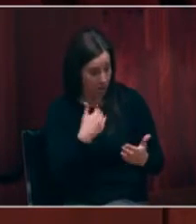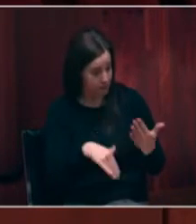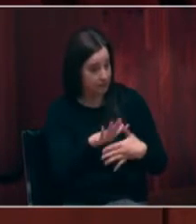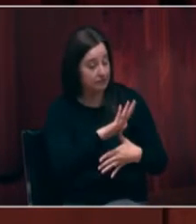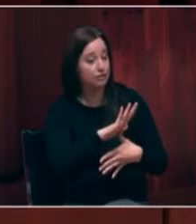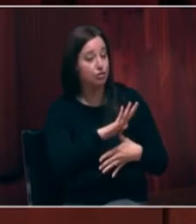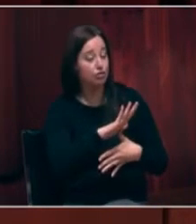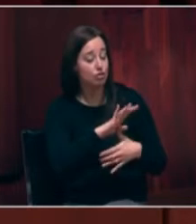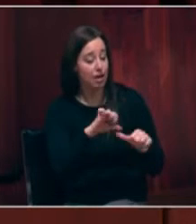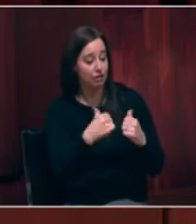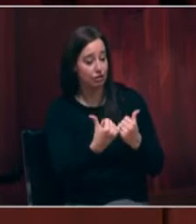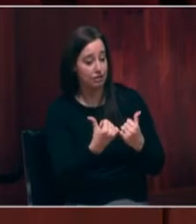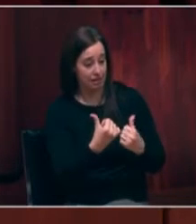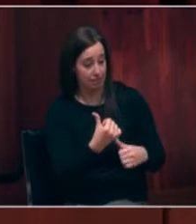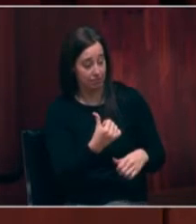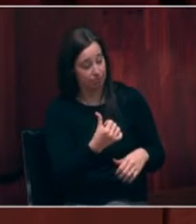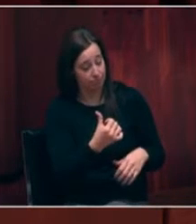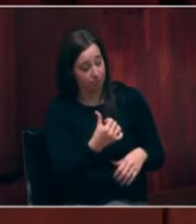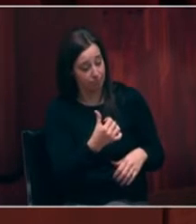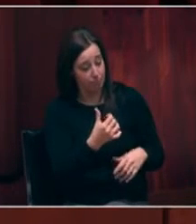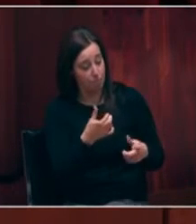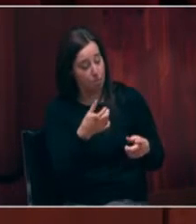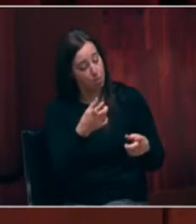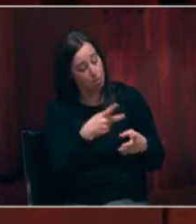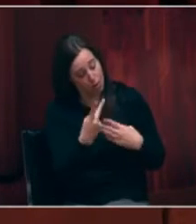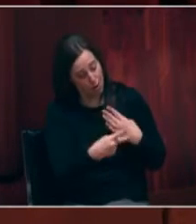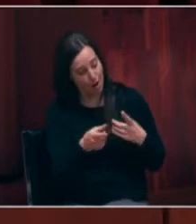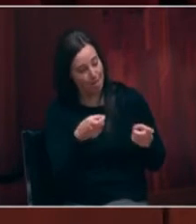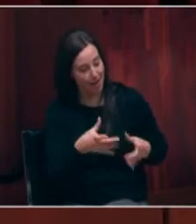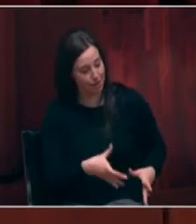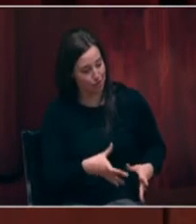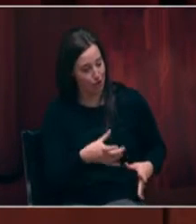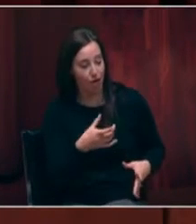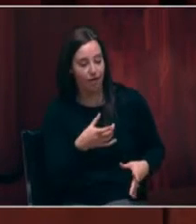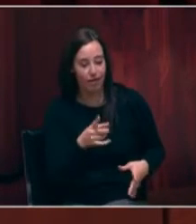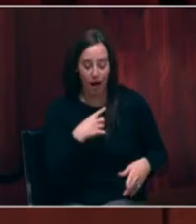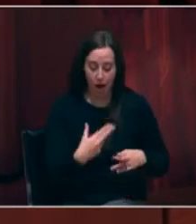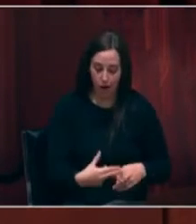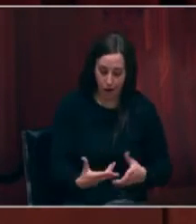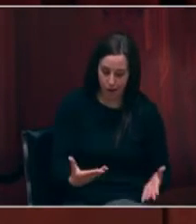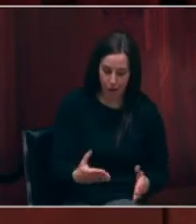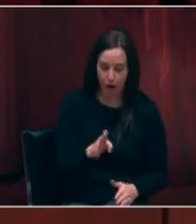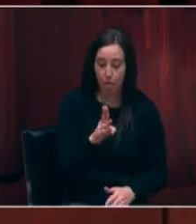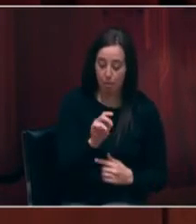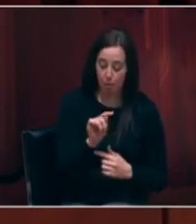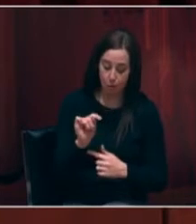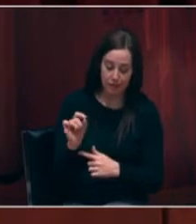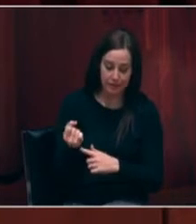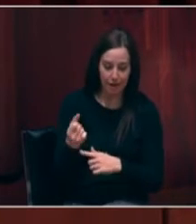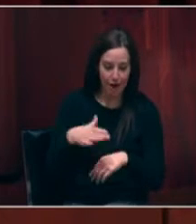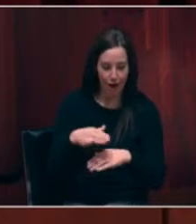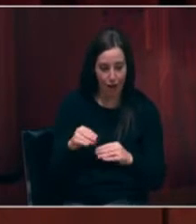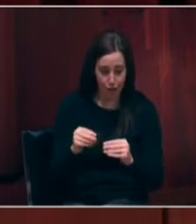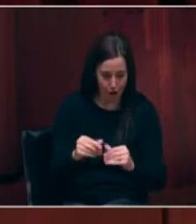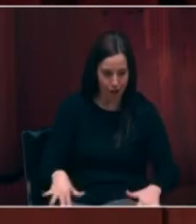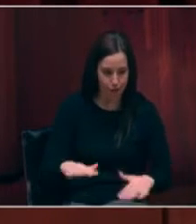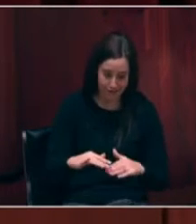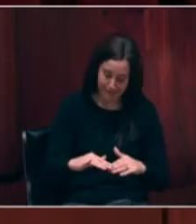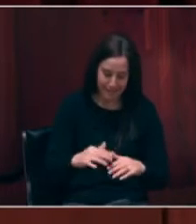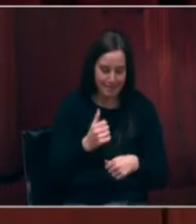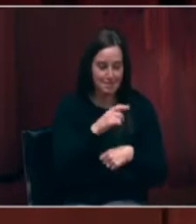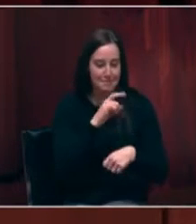official for the CUI program and a program manager, or what I like to call him, the boots on the ground, the guy who's actually going to make sure that implementation takes place.